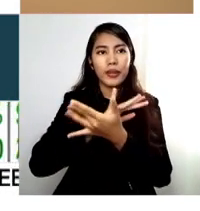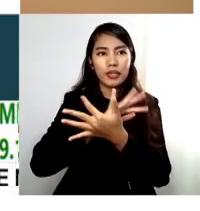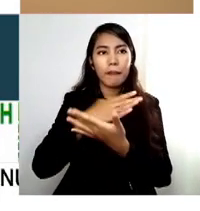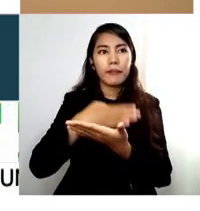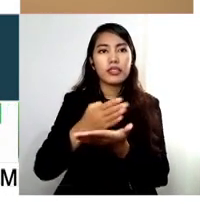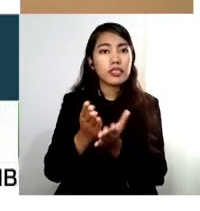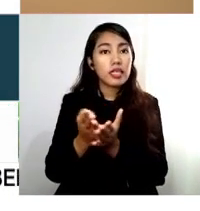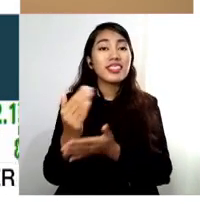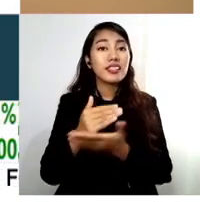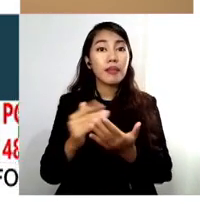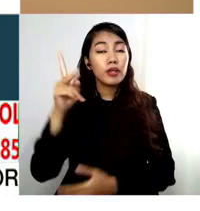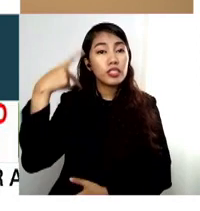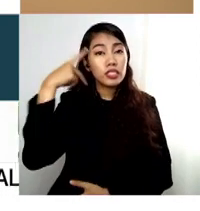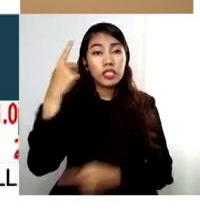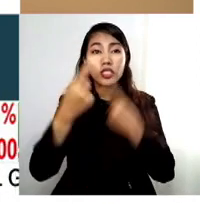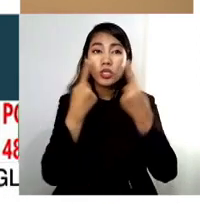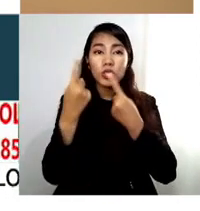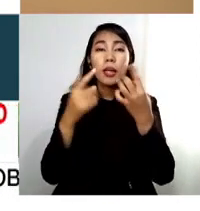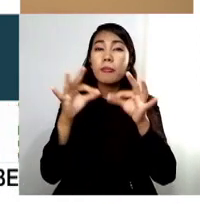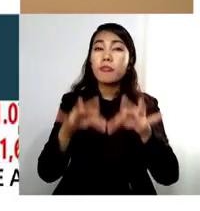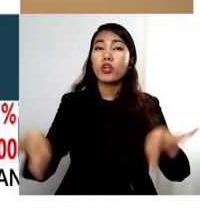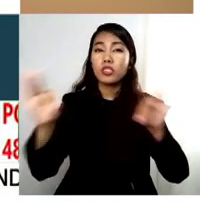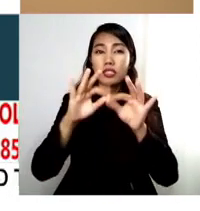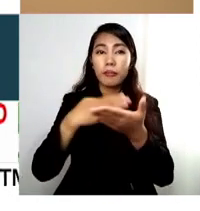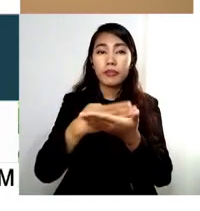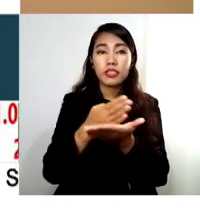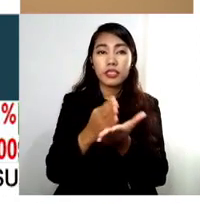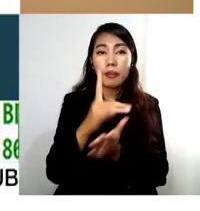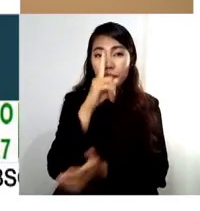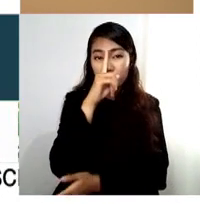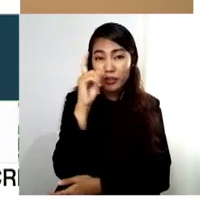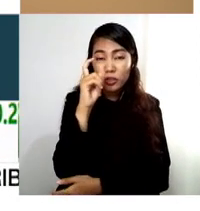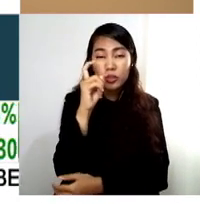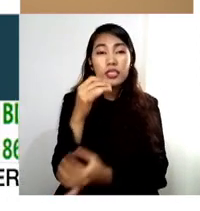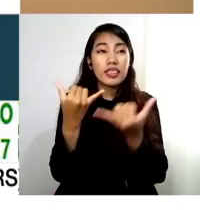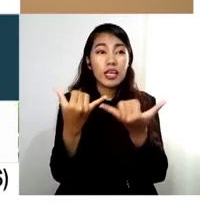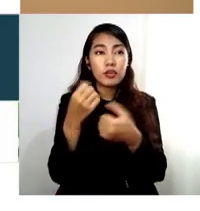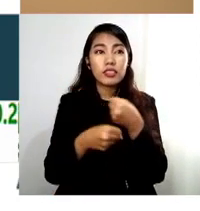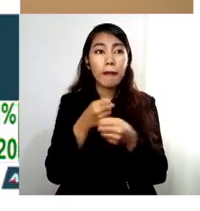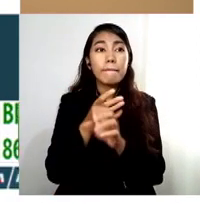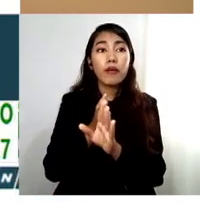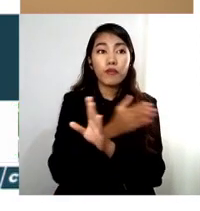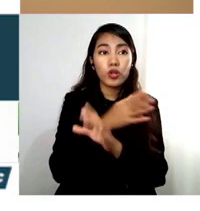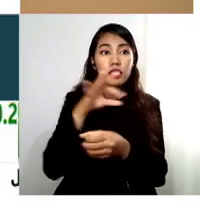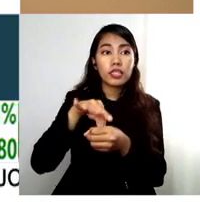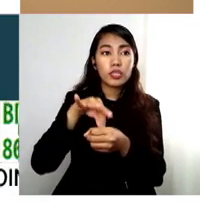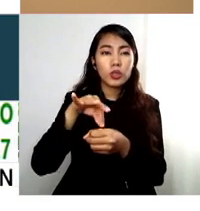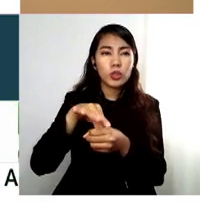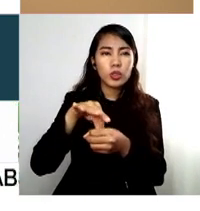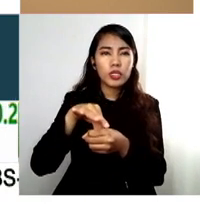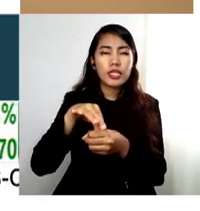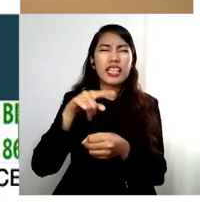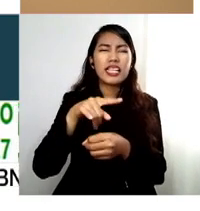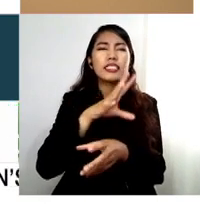politicians consider this as an important budget because this is the year before the elections and it's considered as an elections budget. But